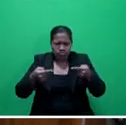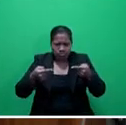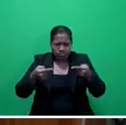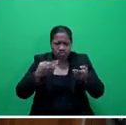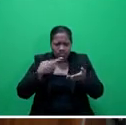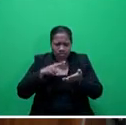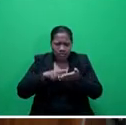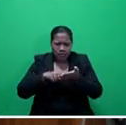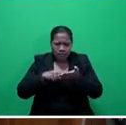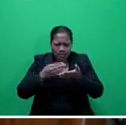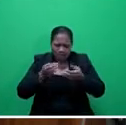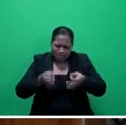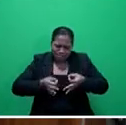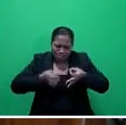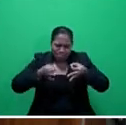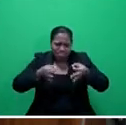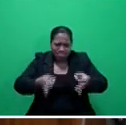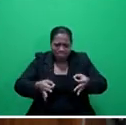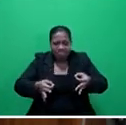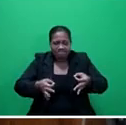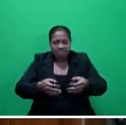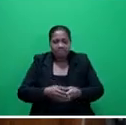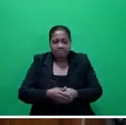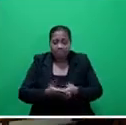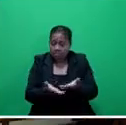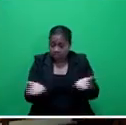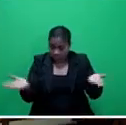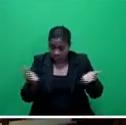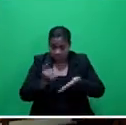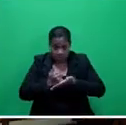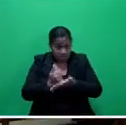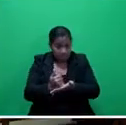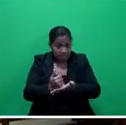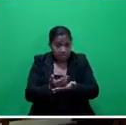at a future sitting. Thank you. Is there a seconder?